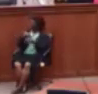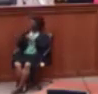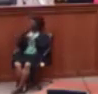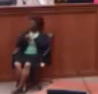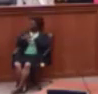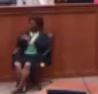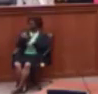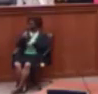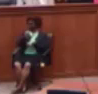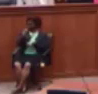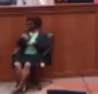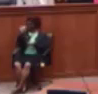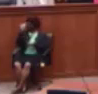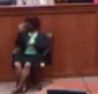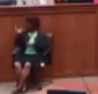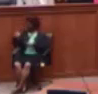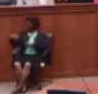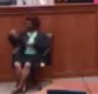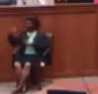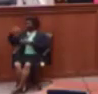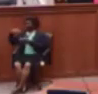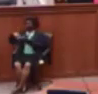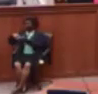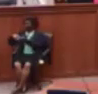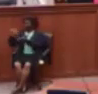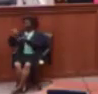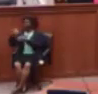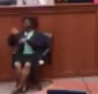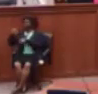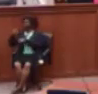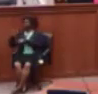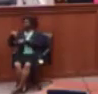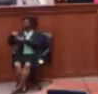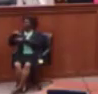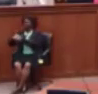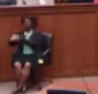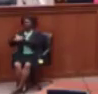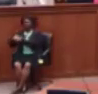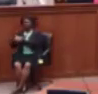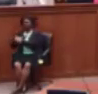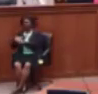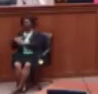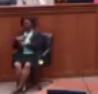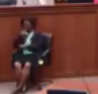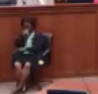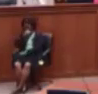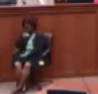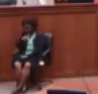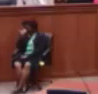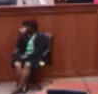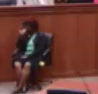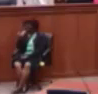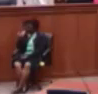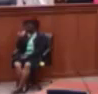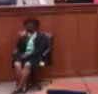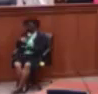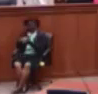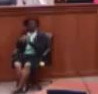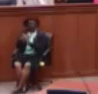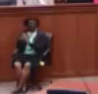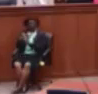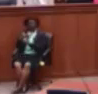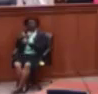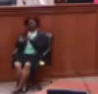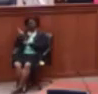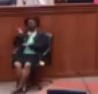high-wage, high-demand job sectors were in their region. And that was alarming to us, that they didn't know. And so we need to do a